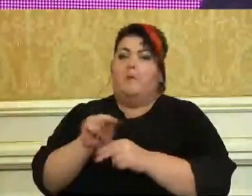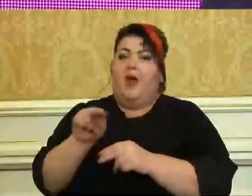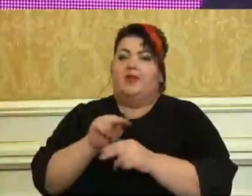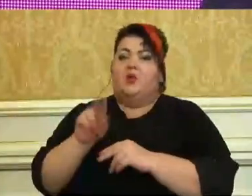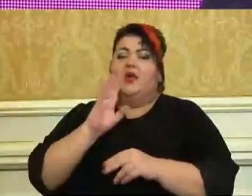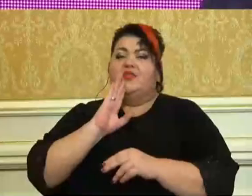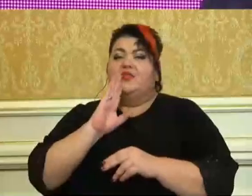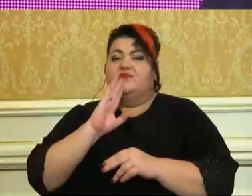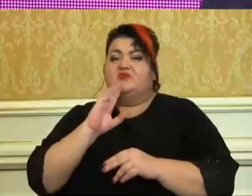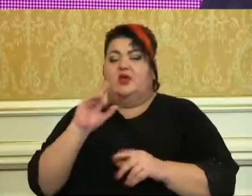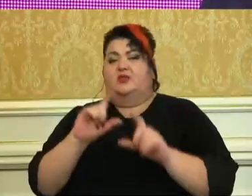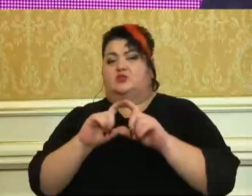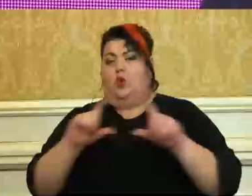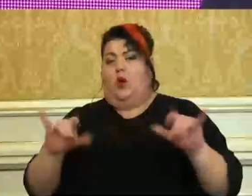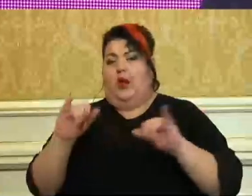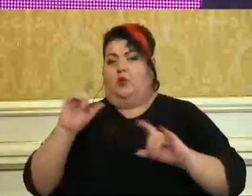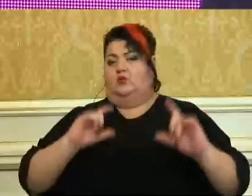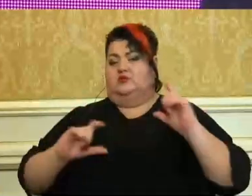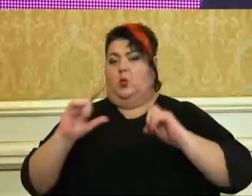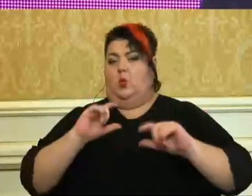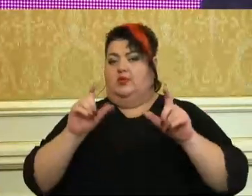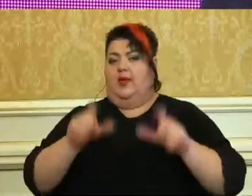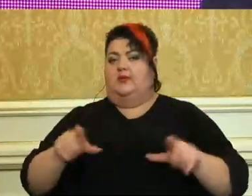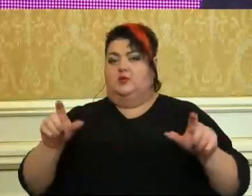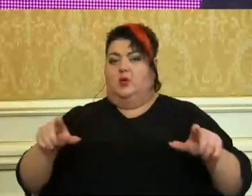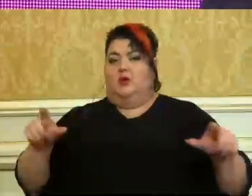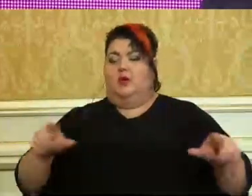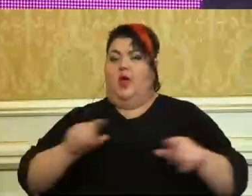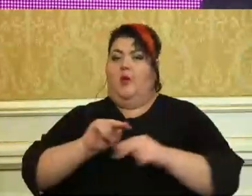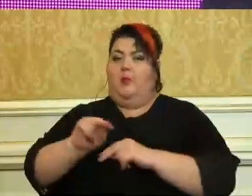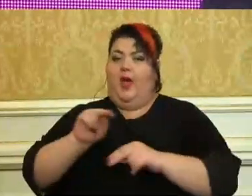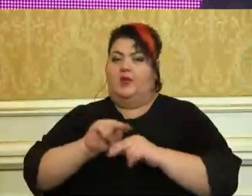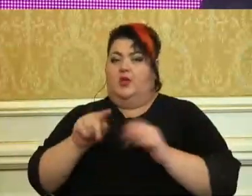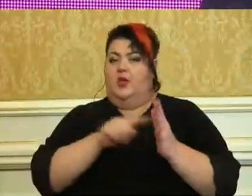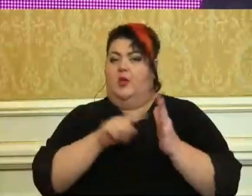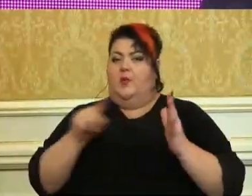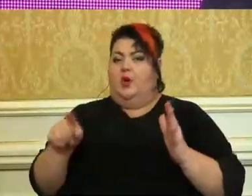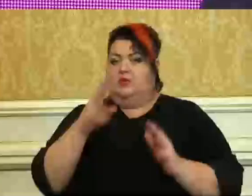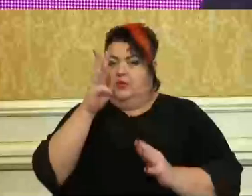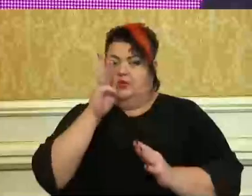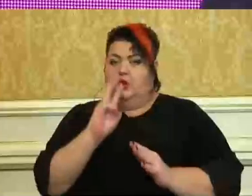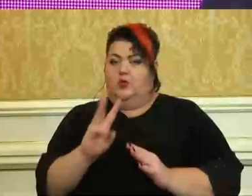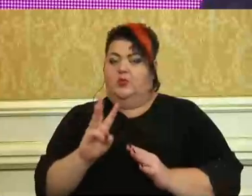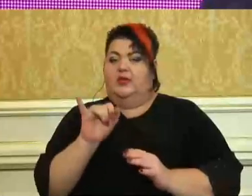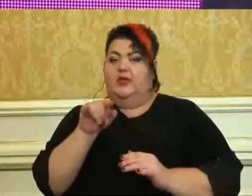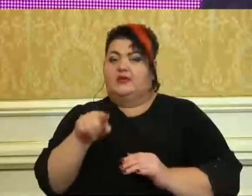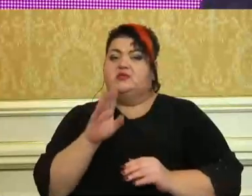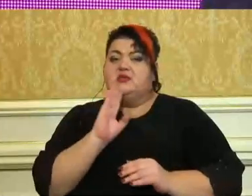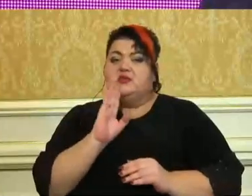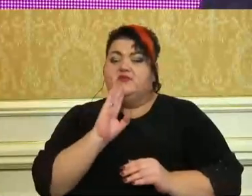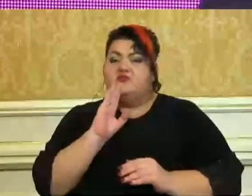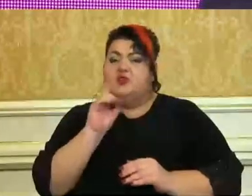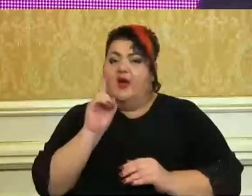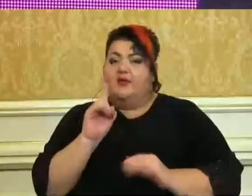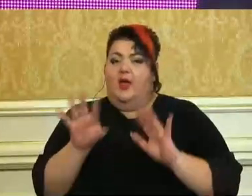they would be available to mentor the students and girls, schoolgirls, and then for the 3 days